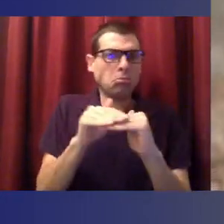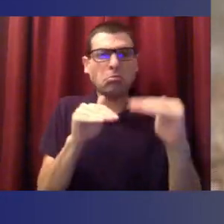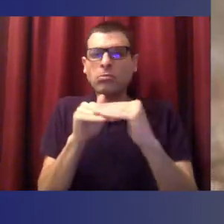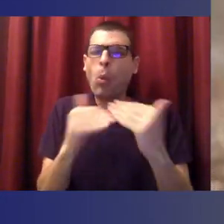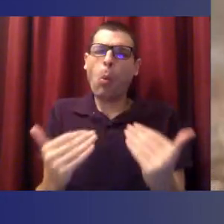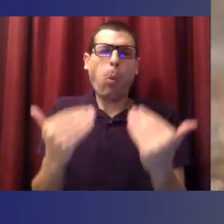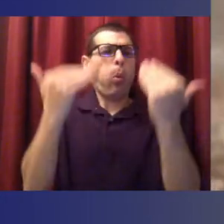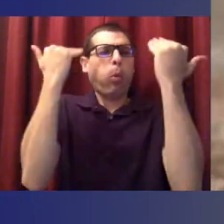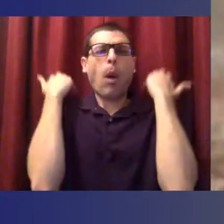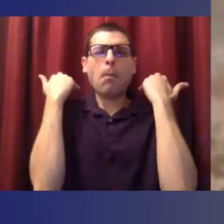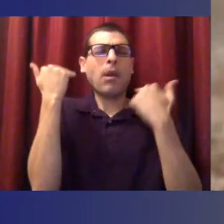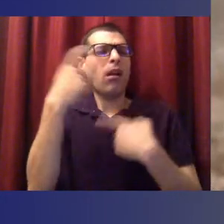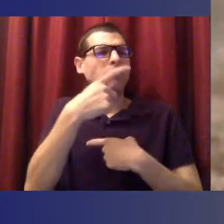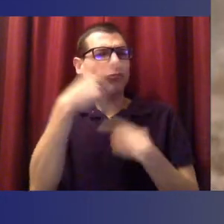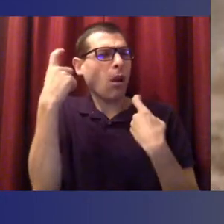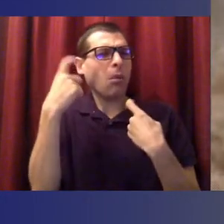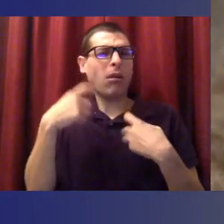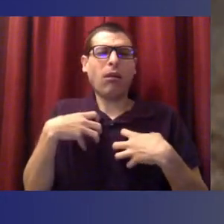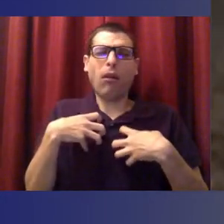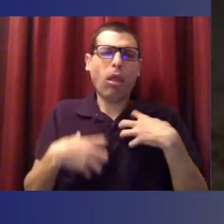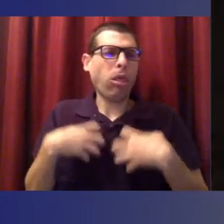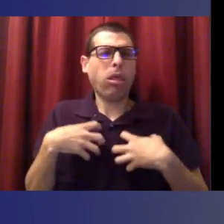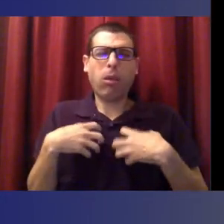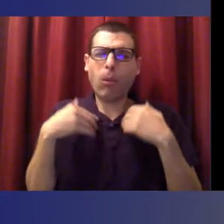and gut-wrenching.